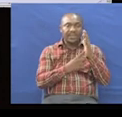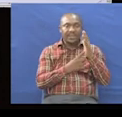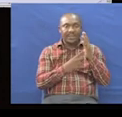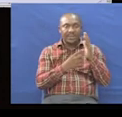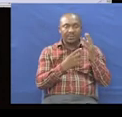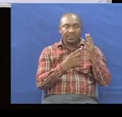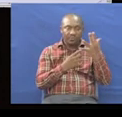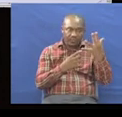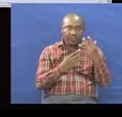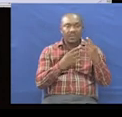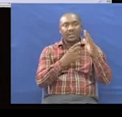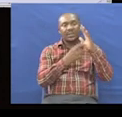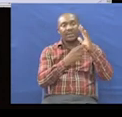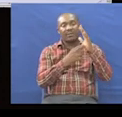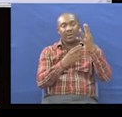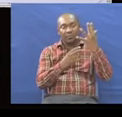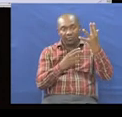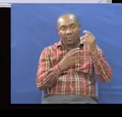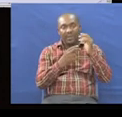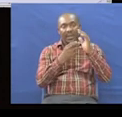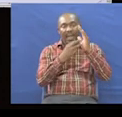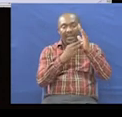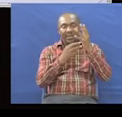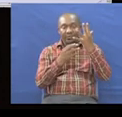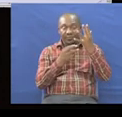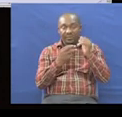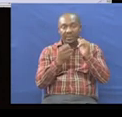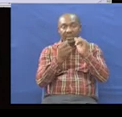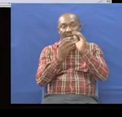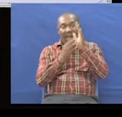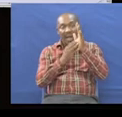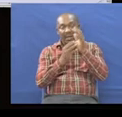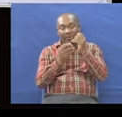that will make 60 minutes, and that will make 1 hour.